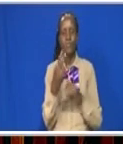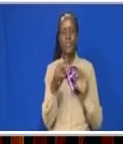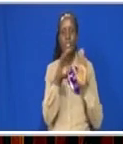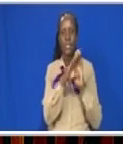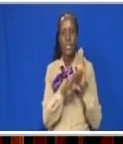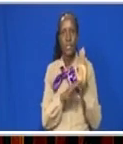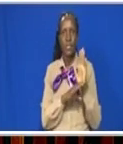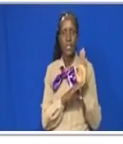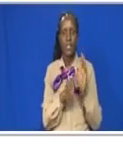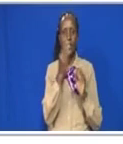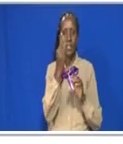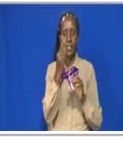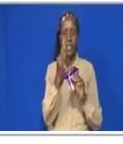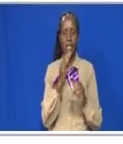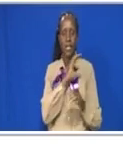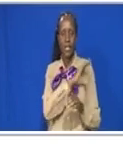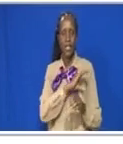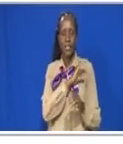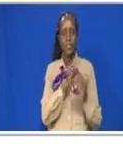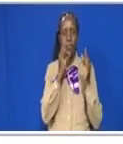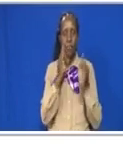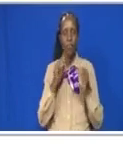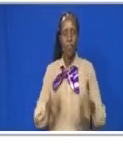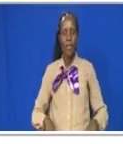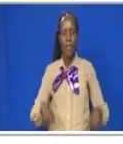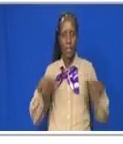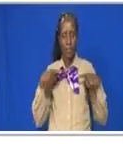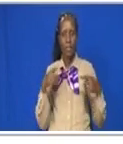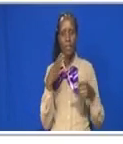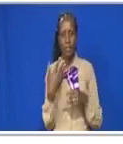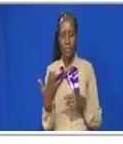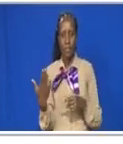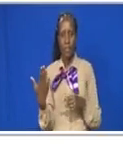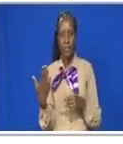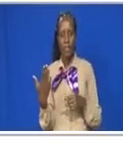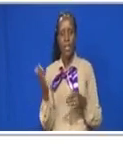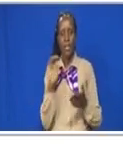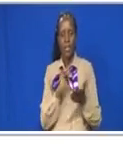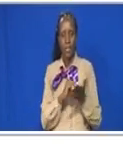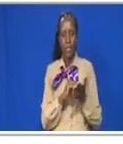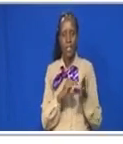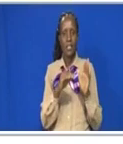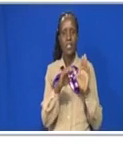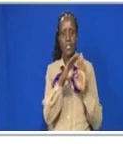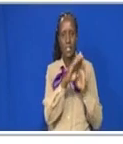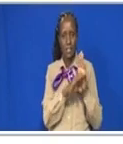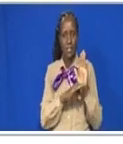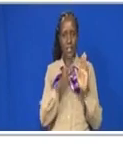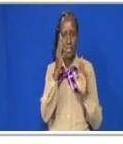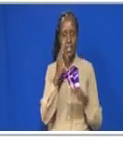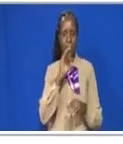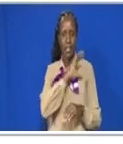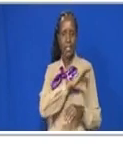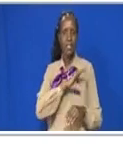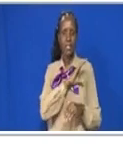State three characteristics of living things. State three characteristics of